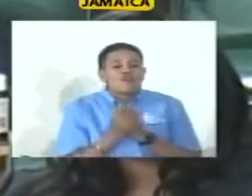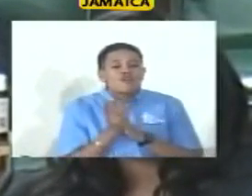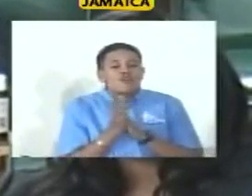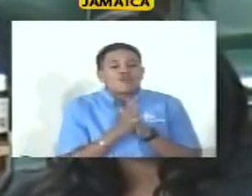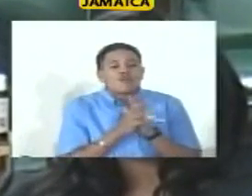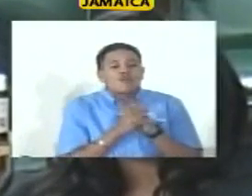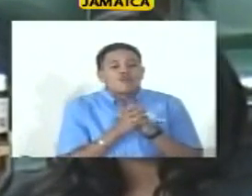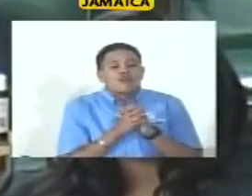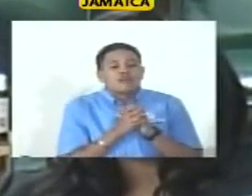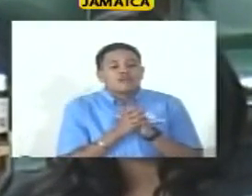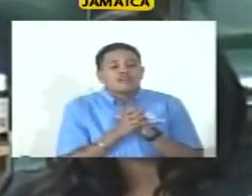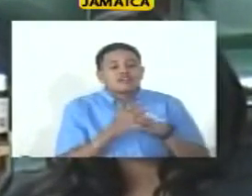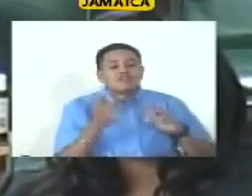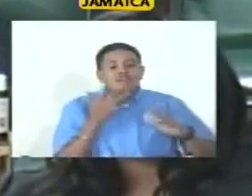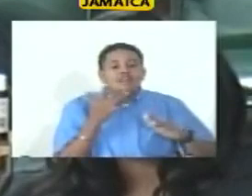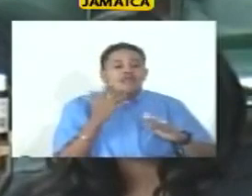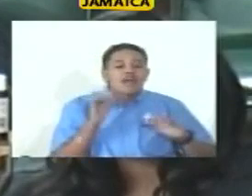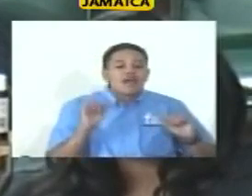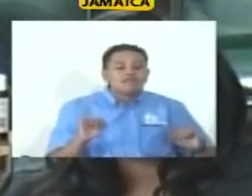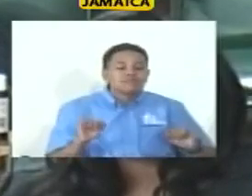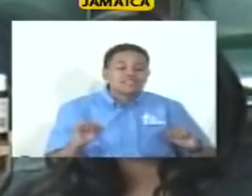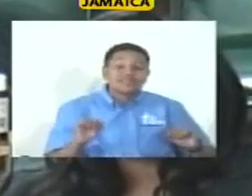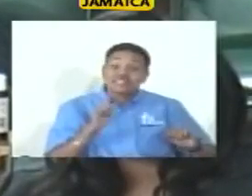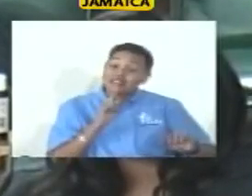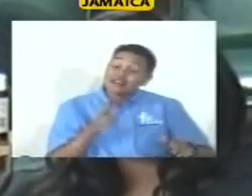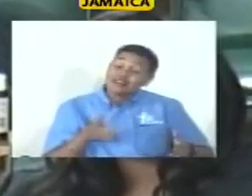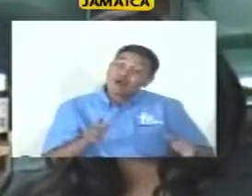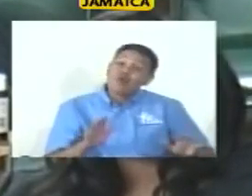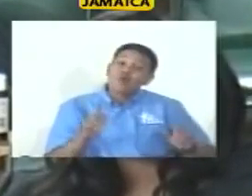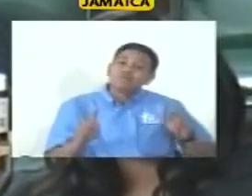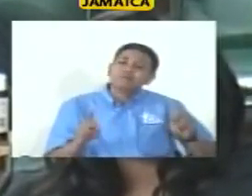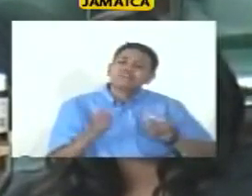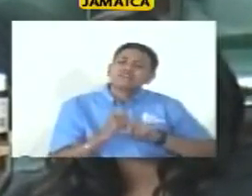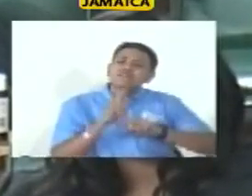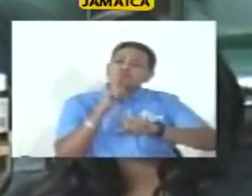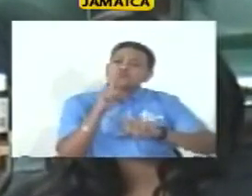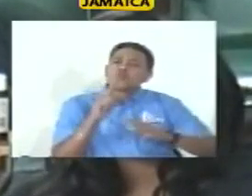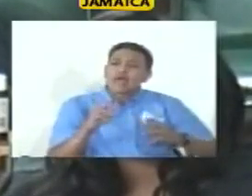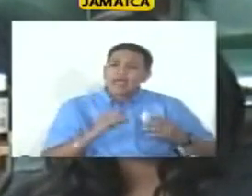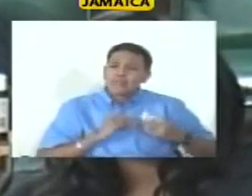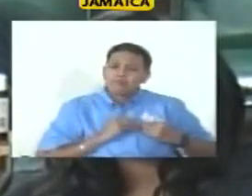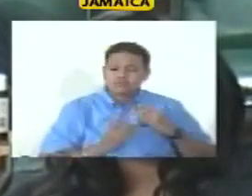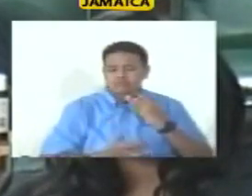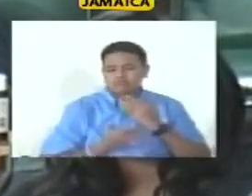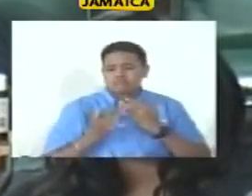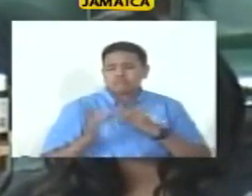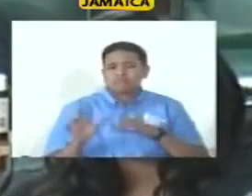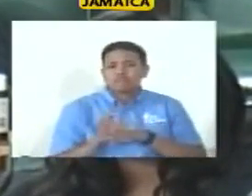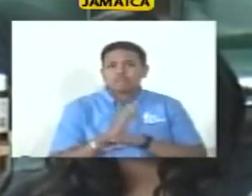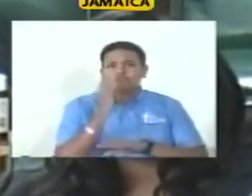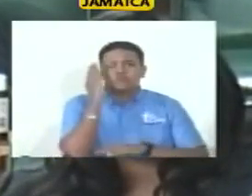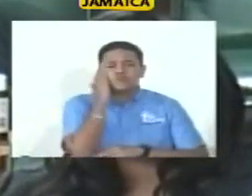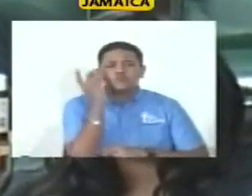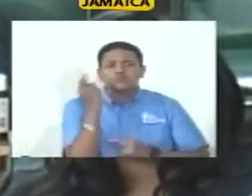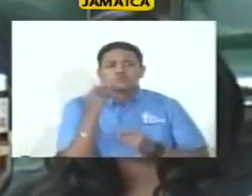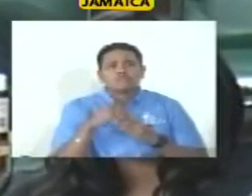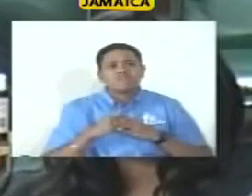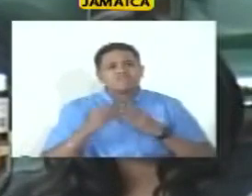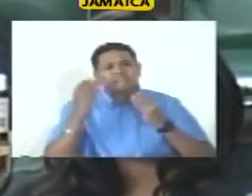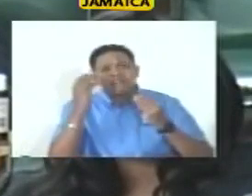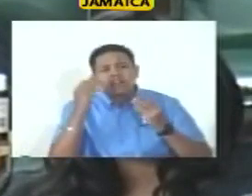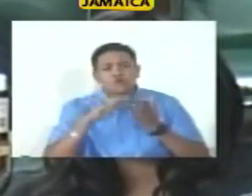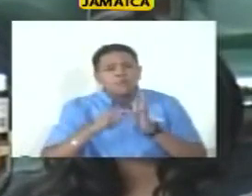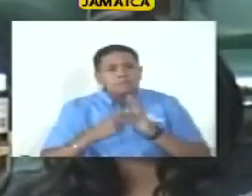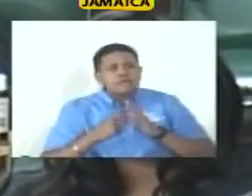the ability and enablement of persons to truly embrace a digital future with the protection that is